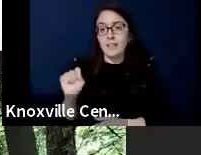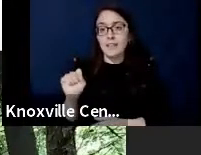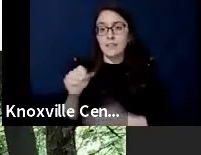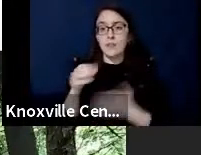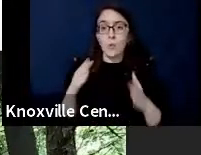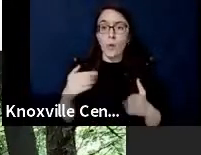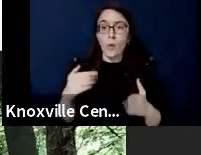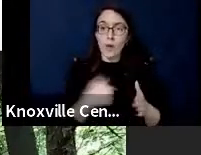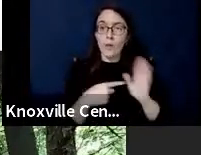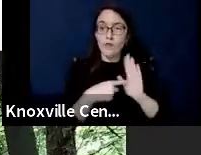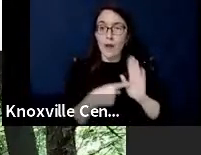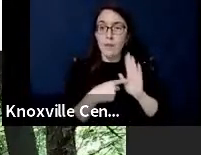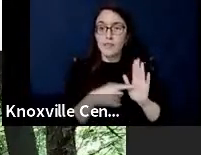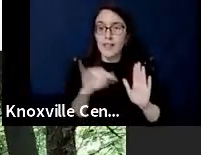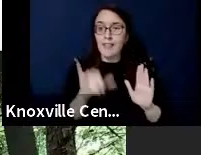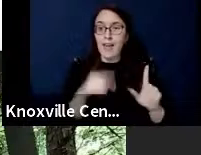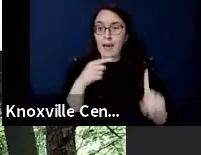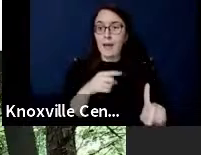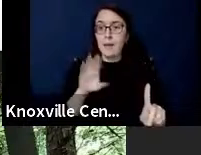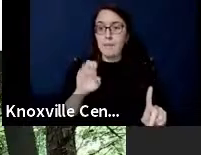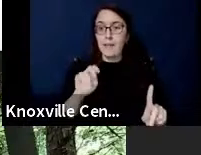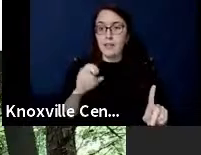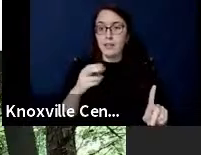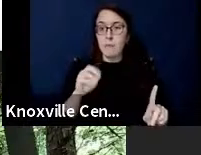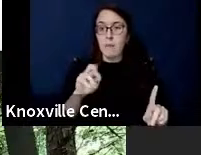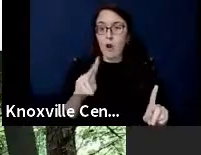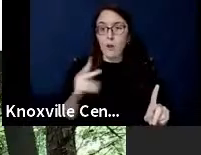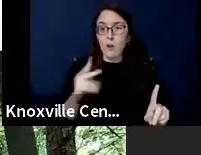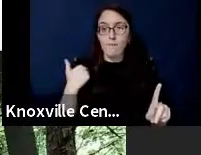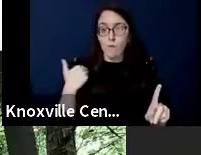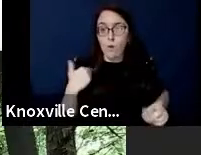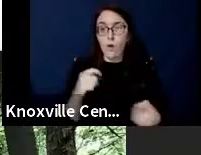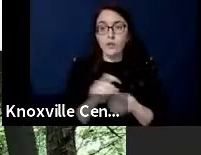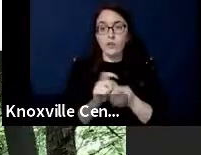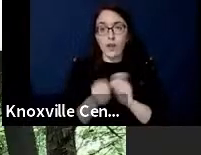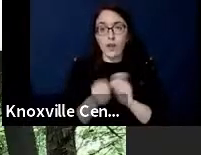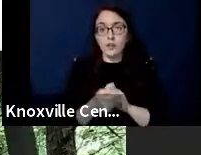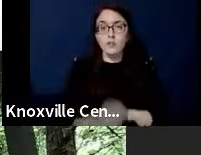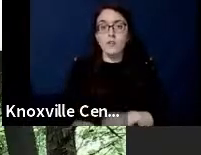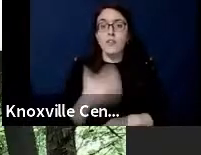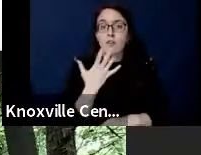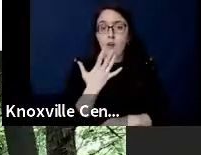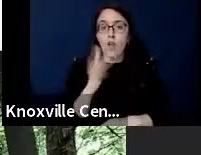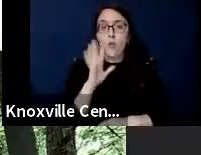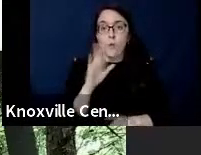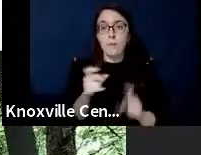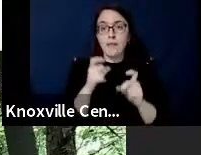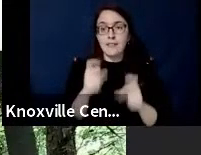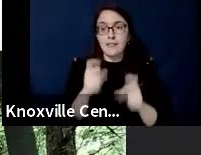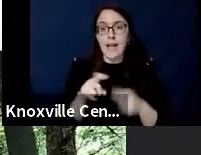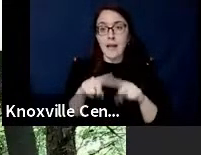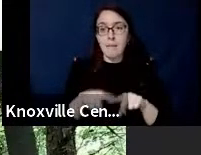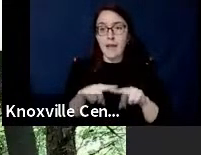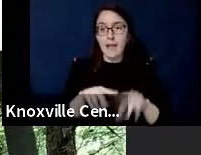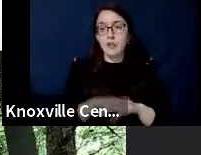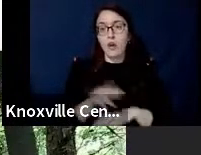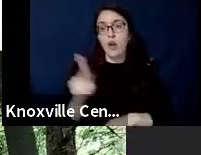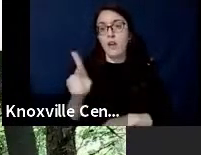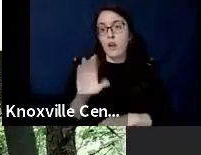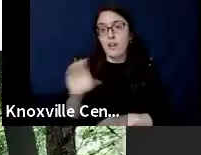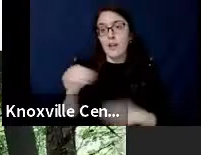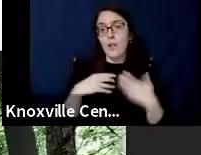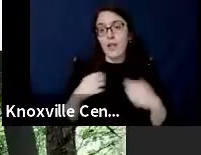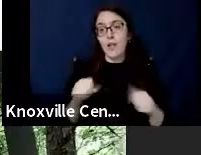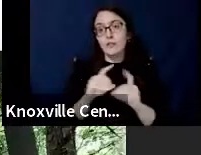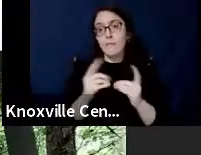this benchmark previously is undergoing changes. A traffic light color will be assigned based on KCHD's internal assessment of our